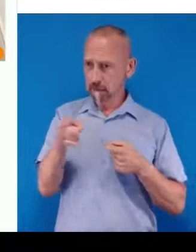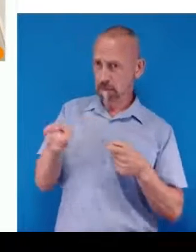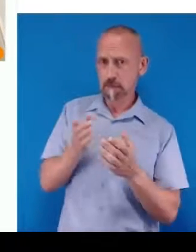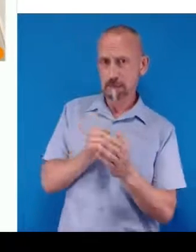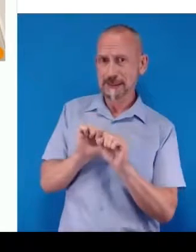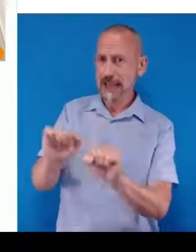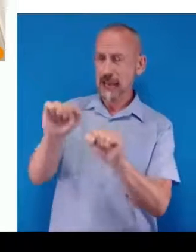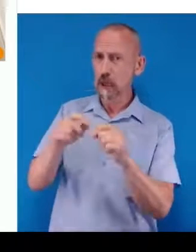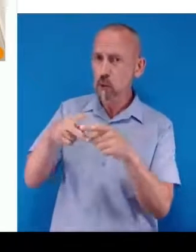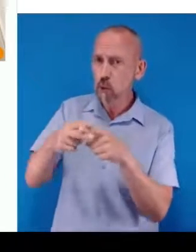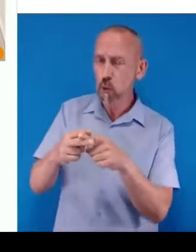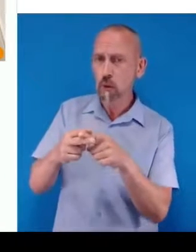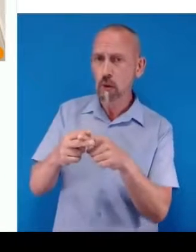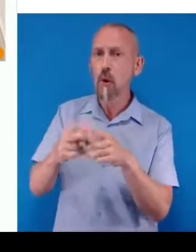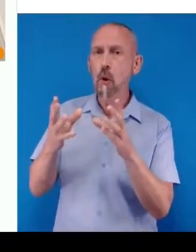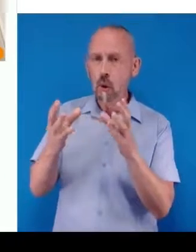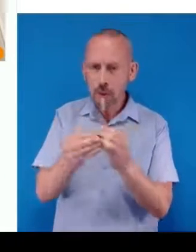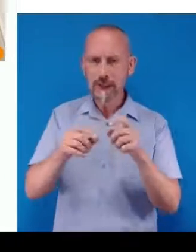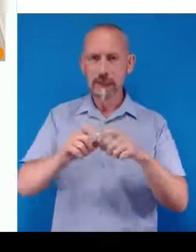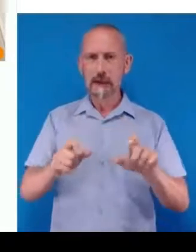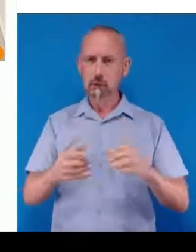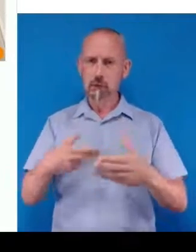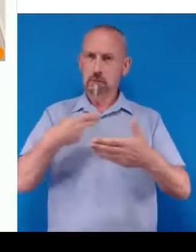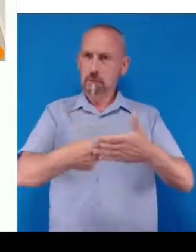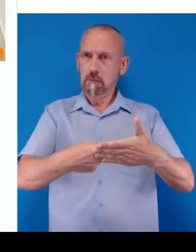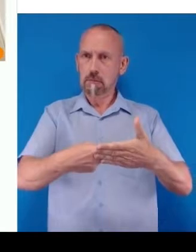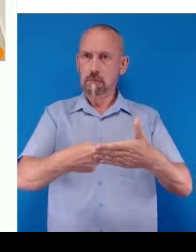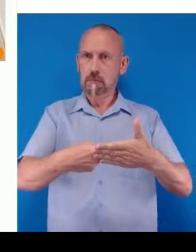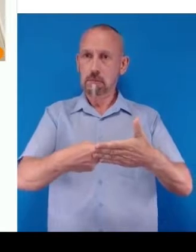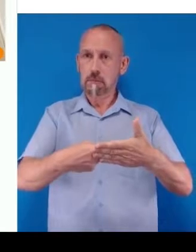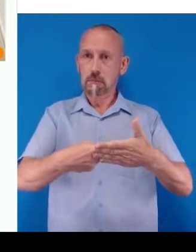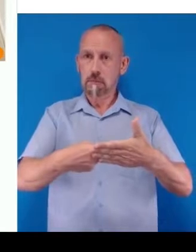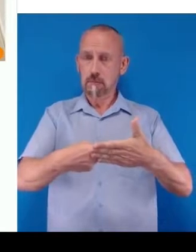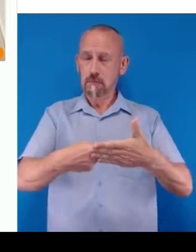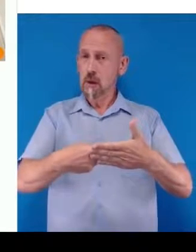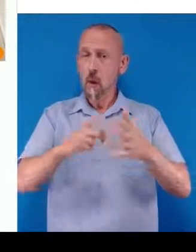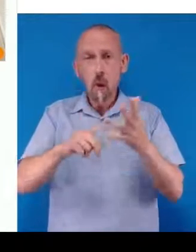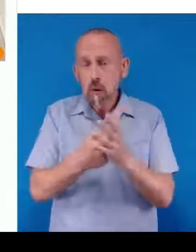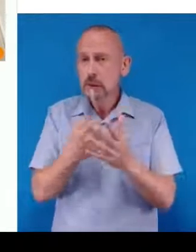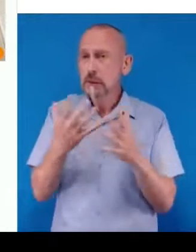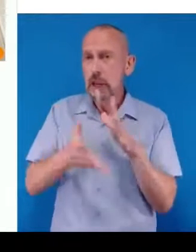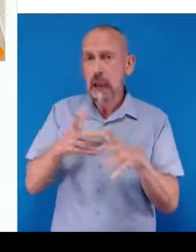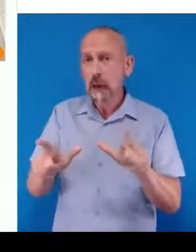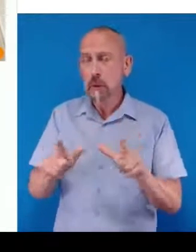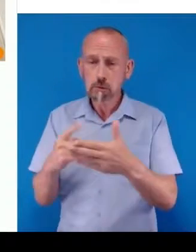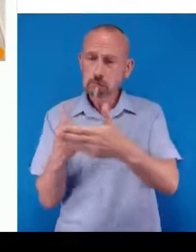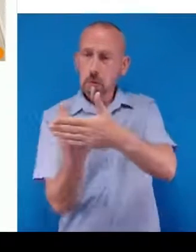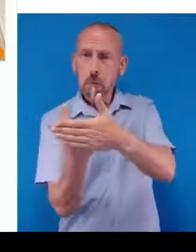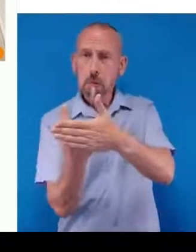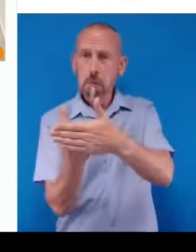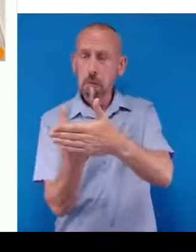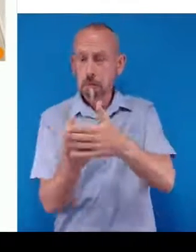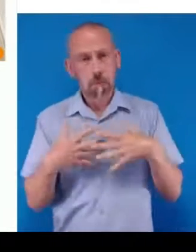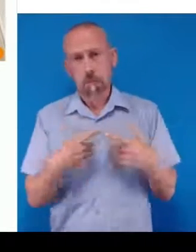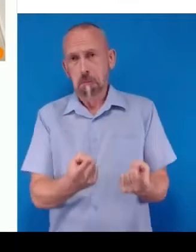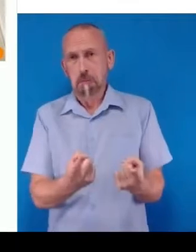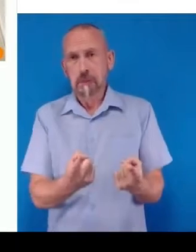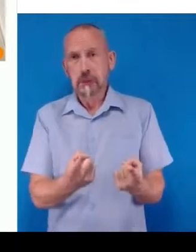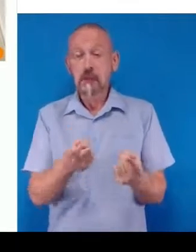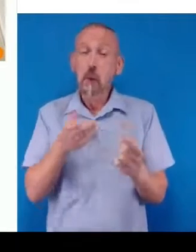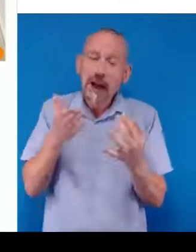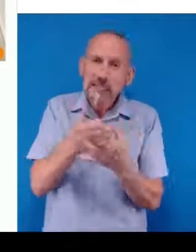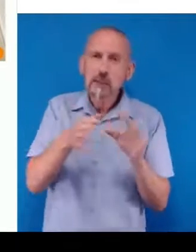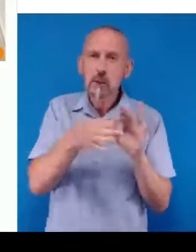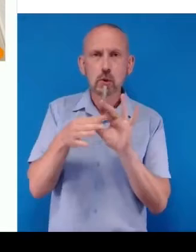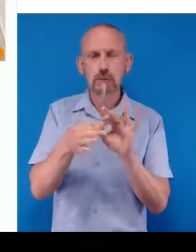language. And that's worked really well by, you know, with AccessLOOP, it just does make it a lot easier. And it takes that process out of the